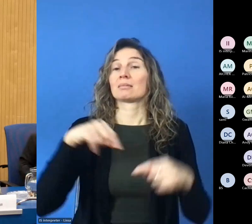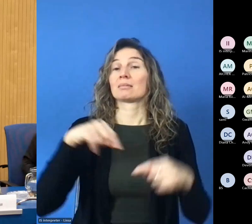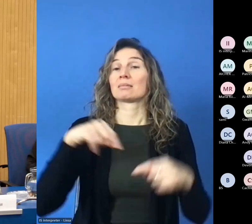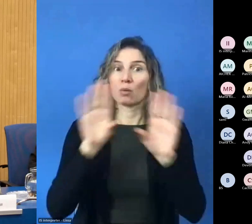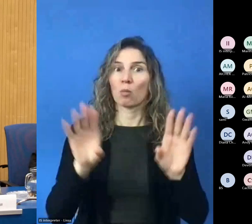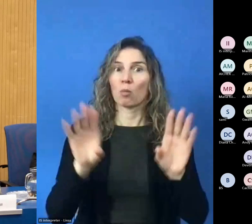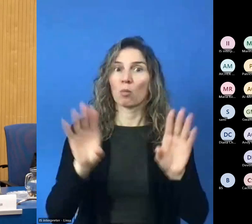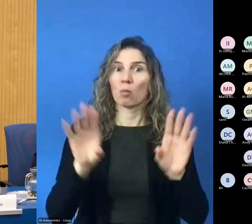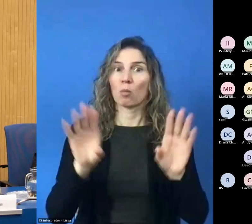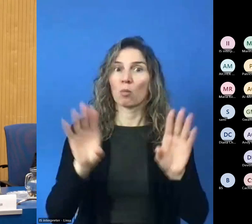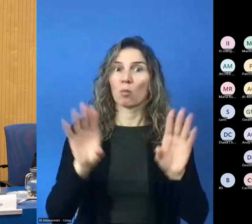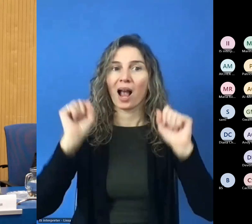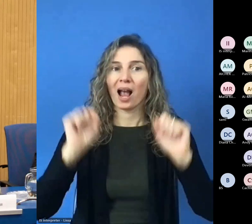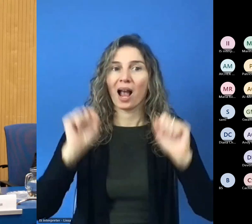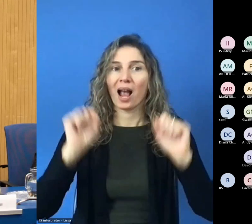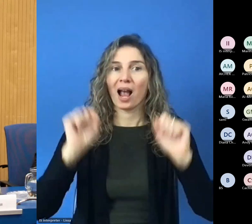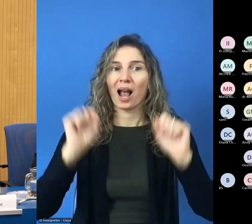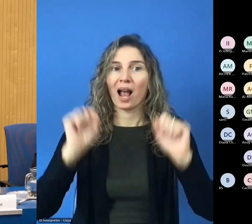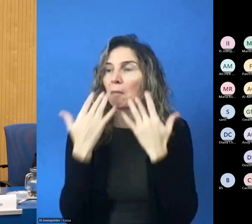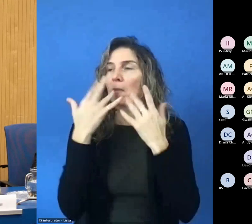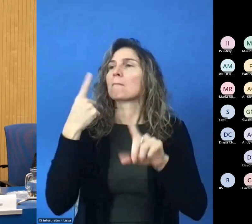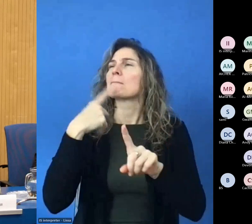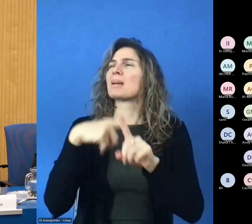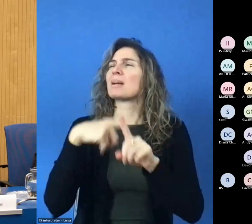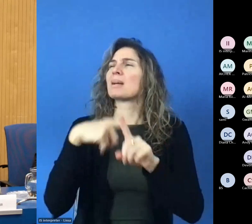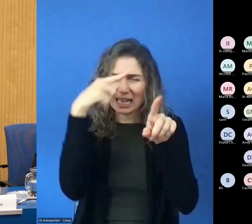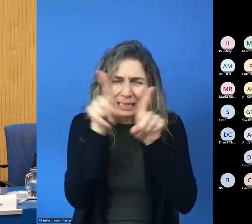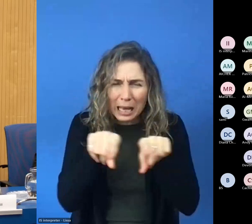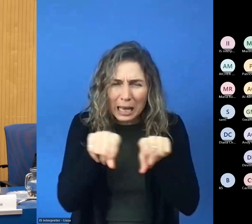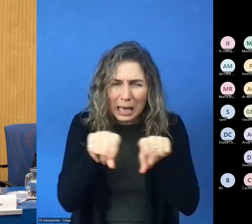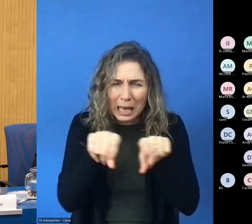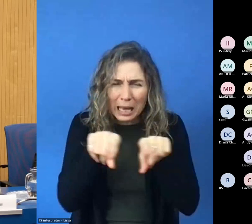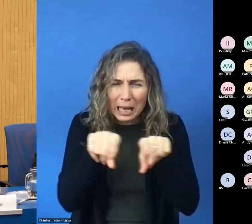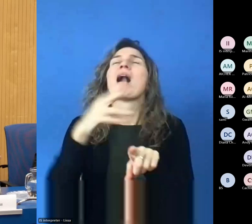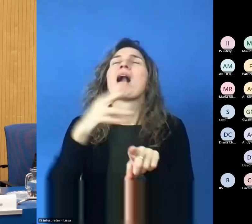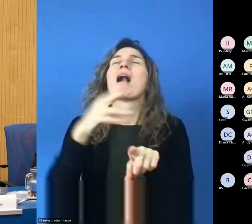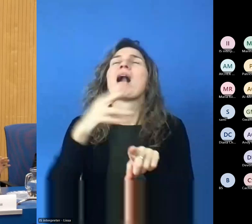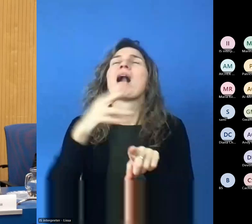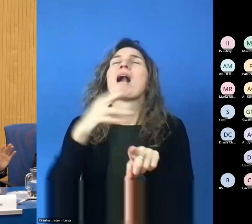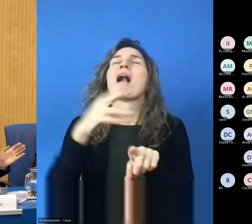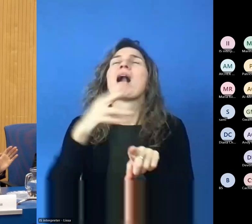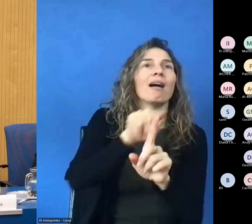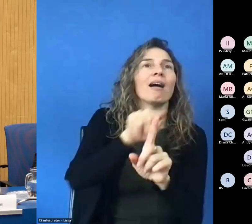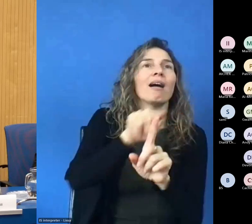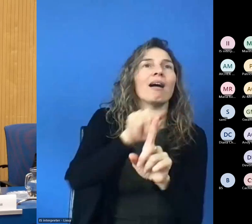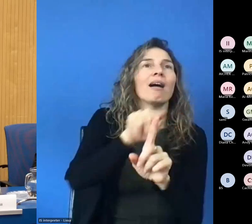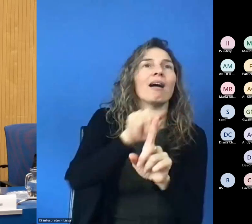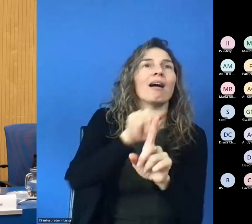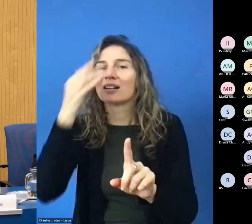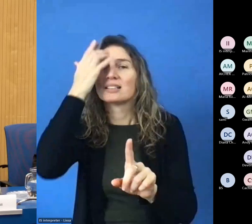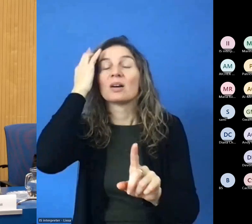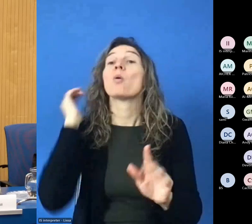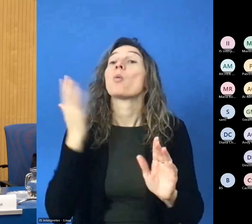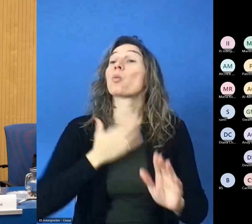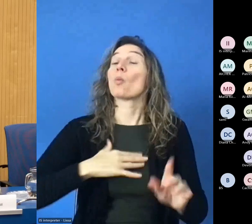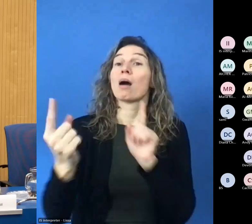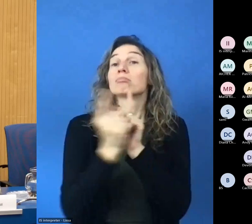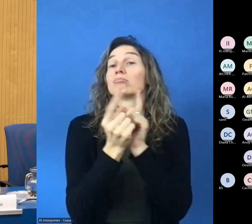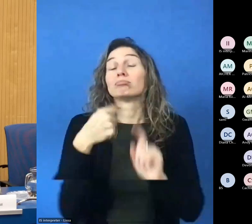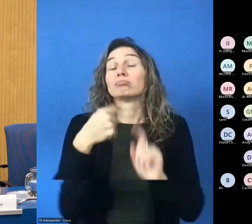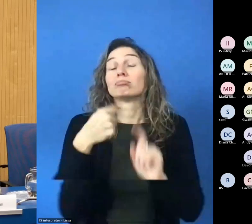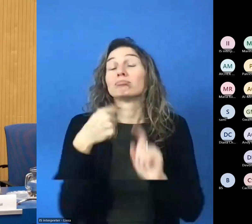stimulate ideas to think outside the box. And so okay. I think really taking advantage of that. And if you want to find me, I'm floating around. So, all right, Debora.